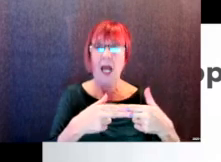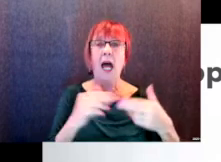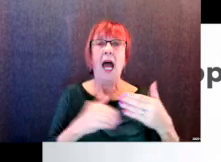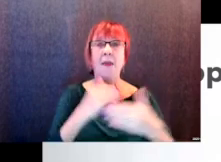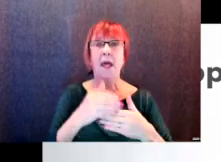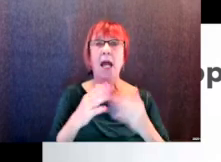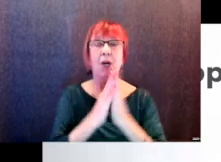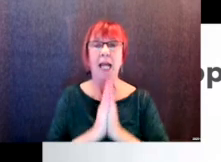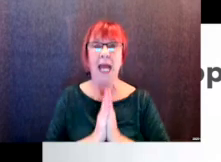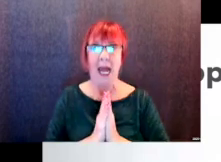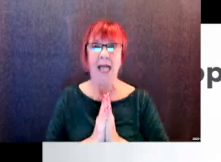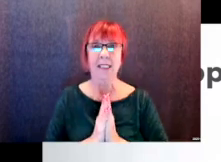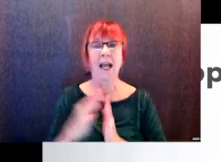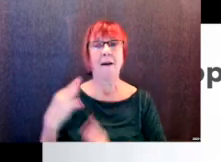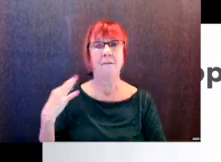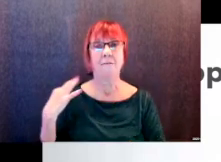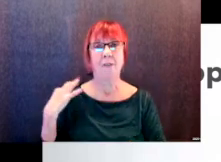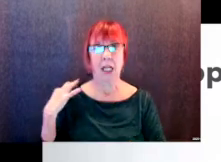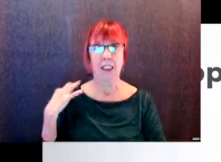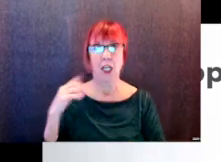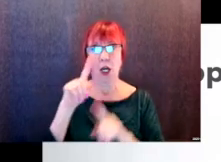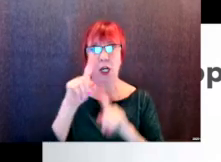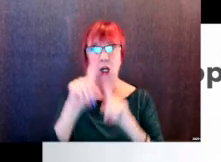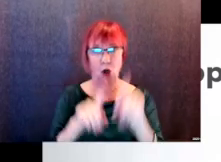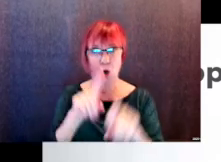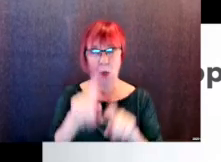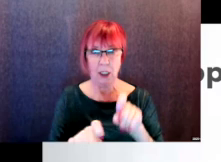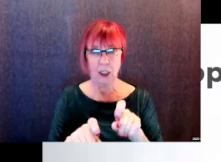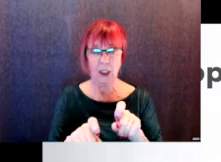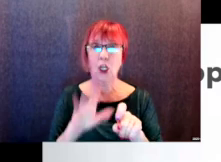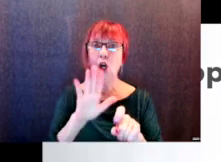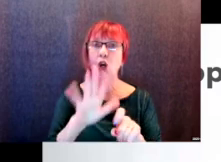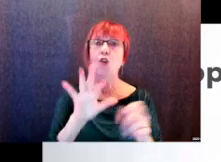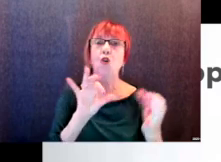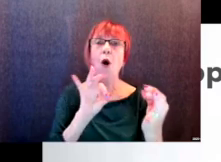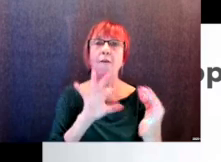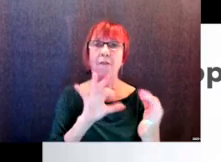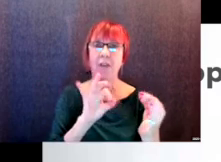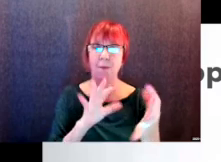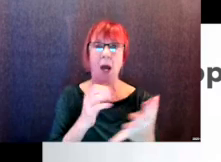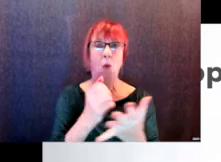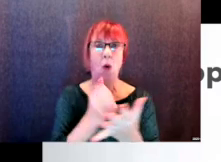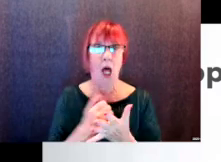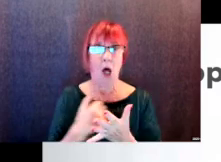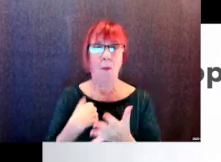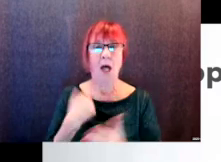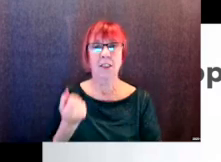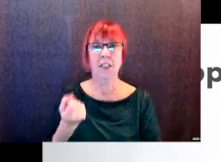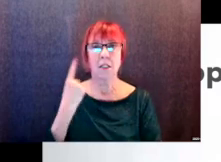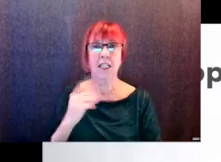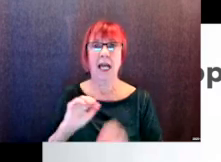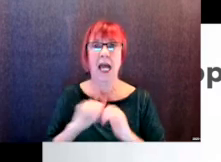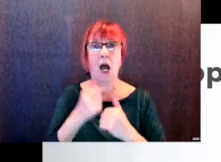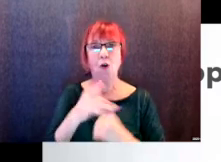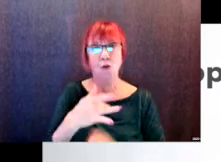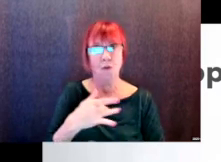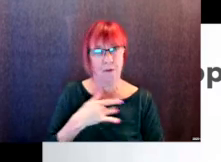opportunities to engage with us to develop the plan. Next slide.